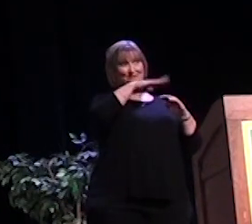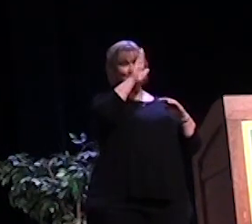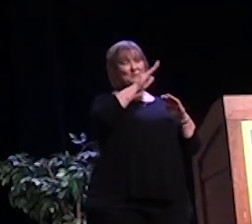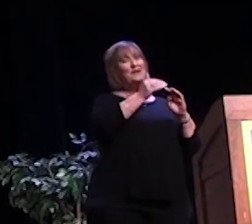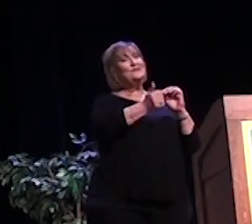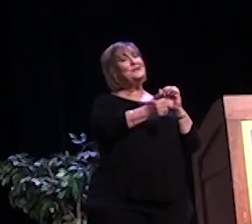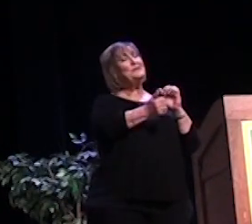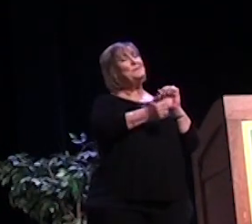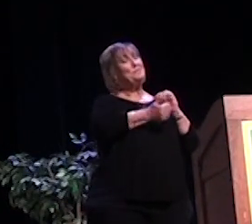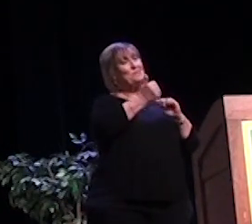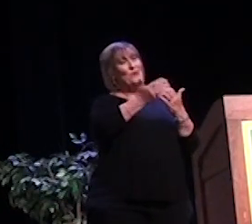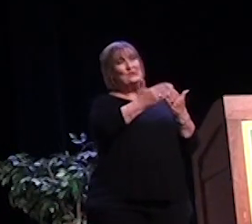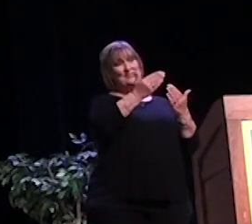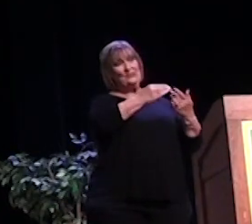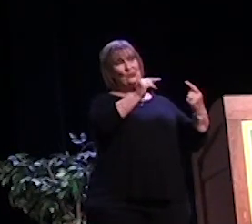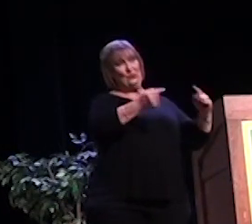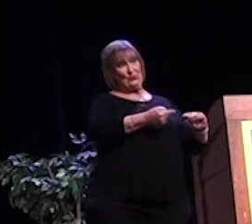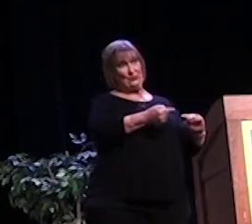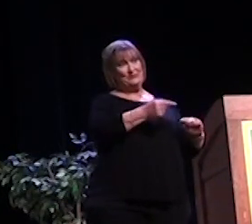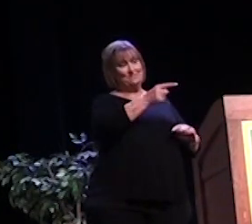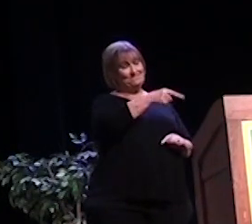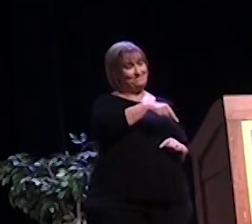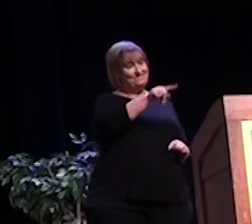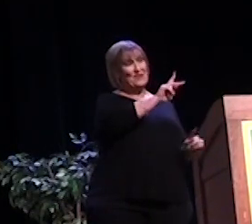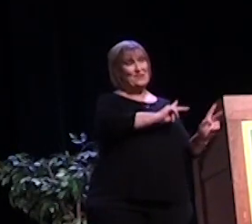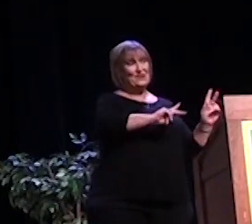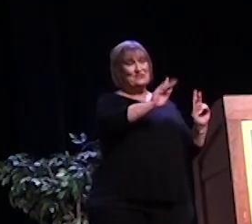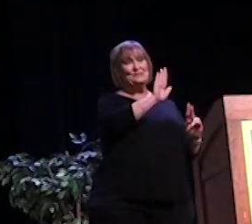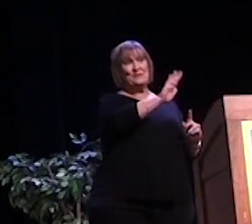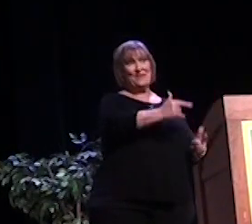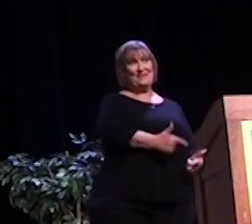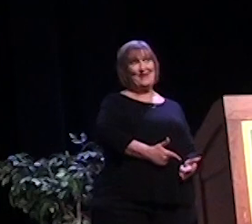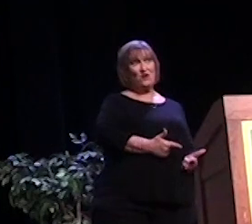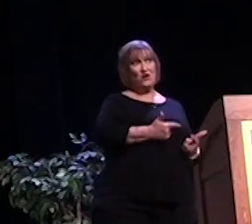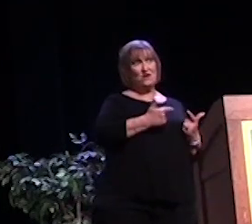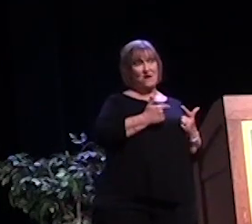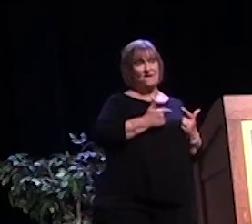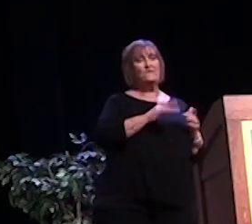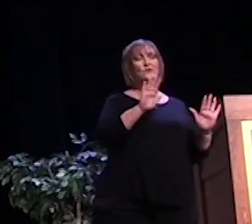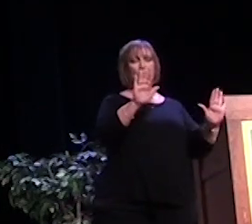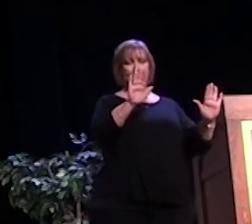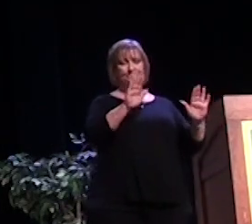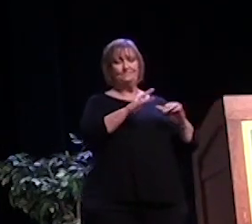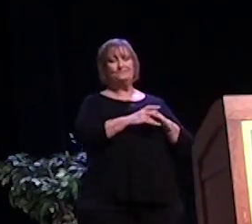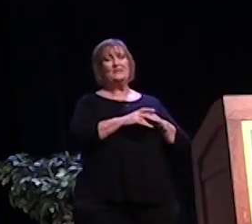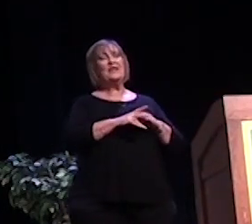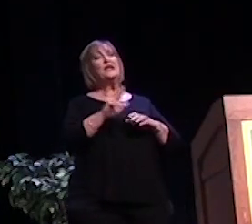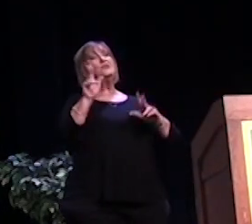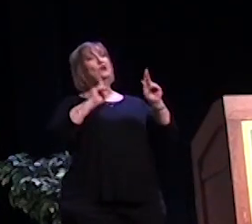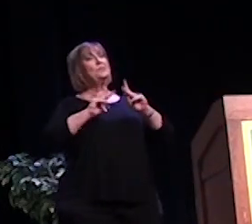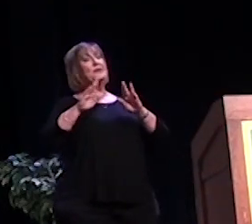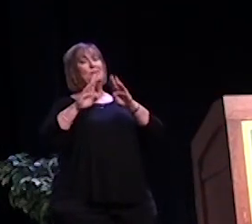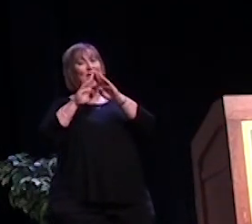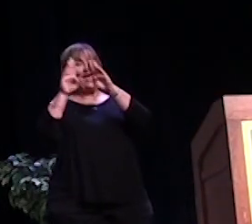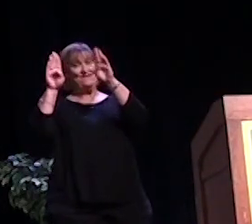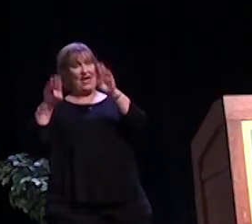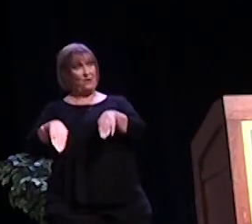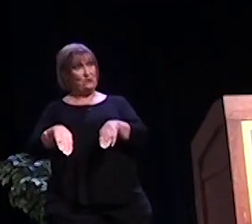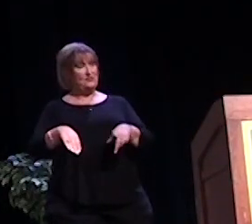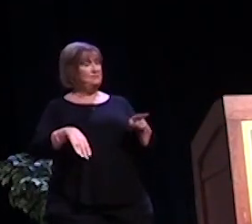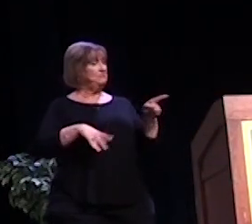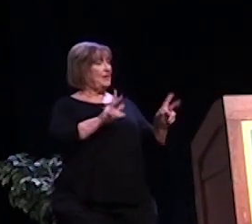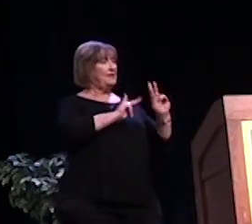They are the life expectancy differential between someone that is housed and